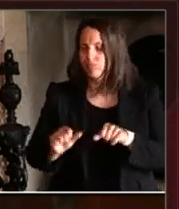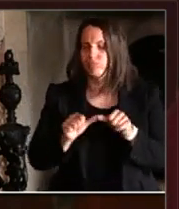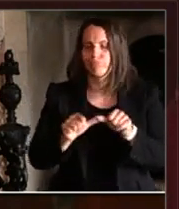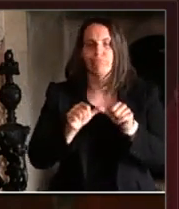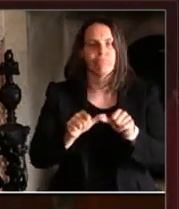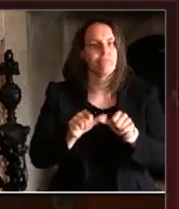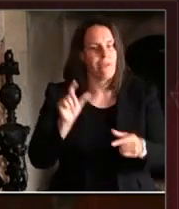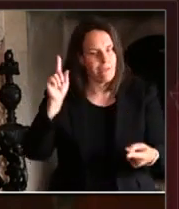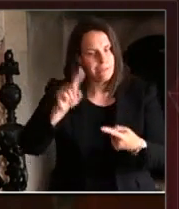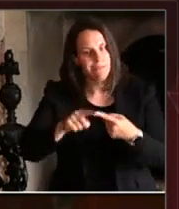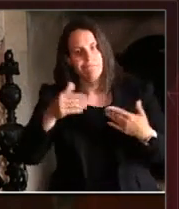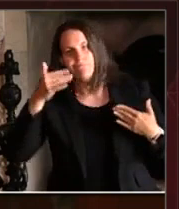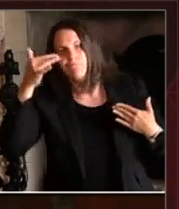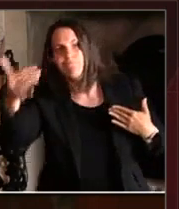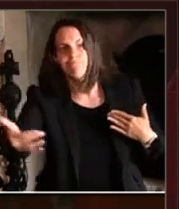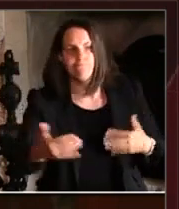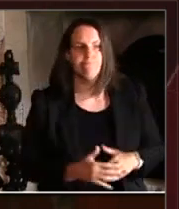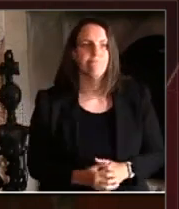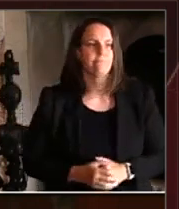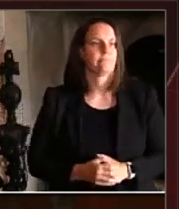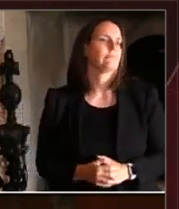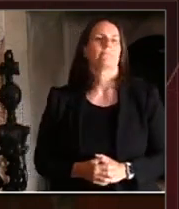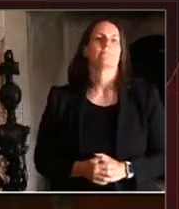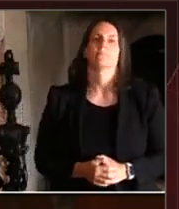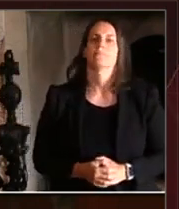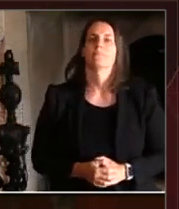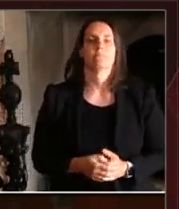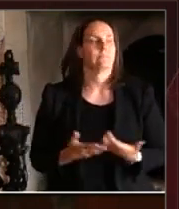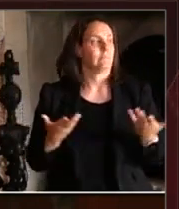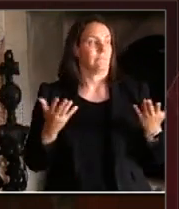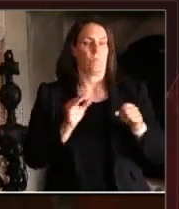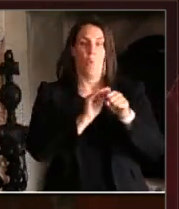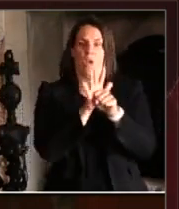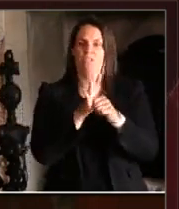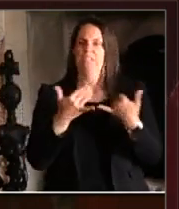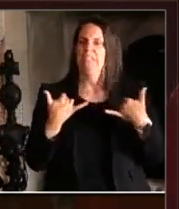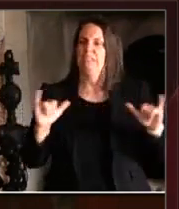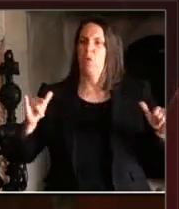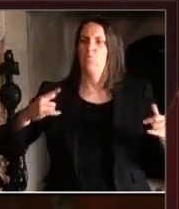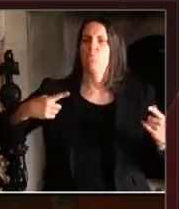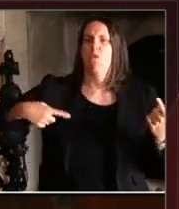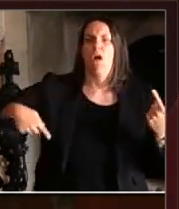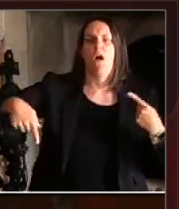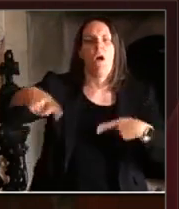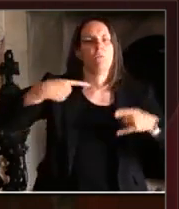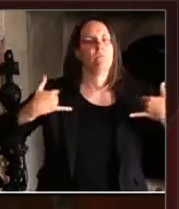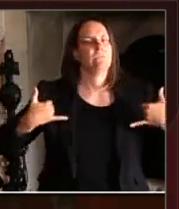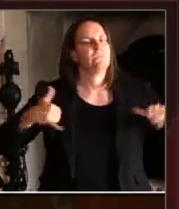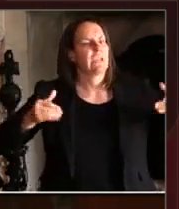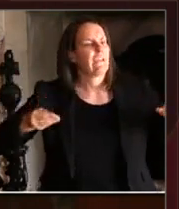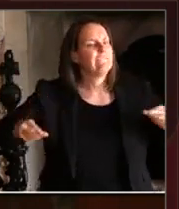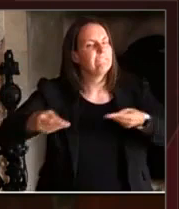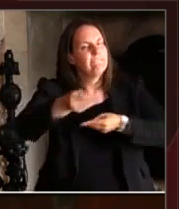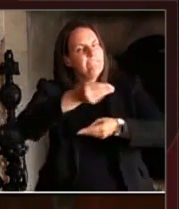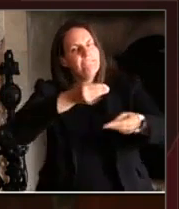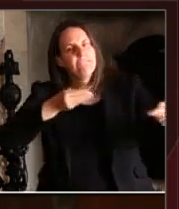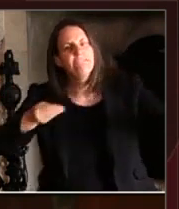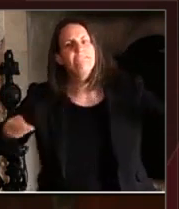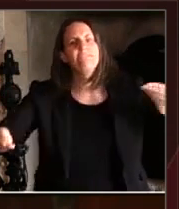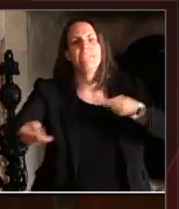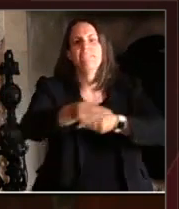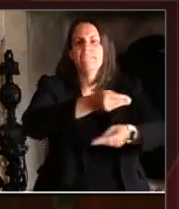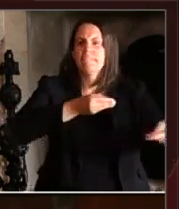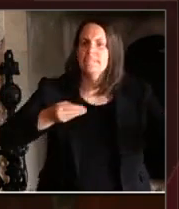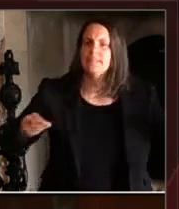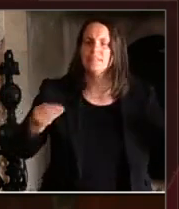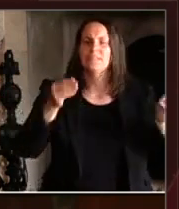this virus is still very present and spreading in our communities. So, folks, don't risk it. Please